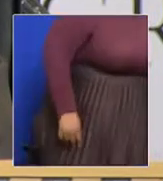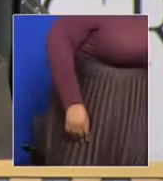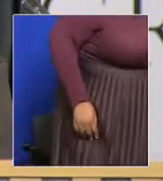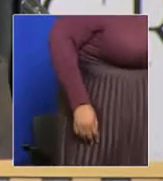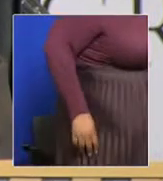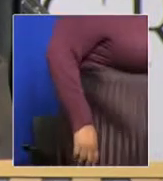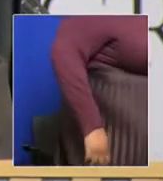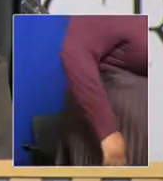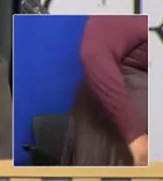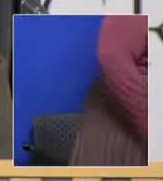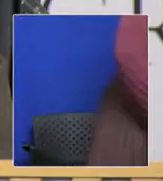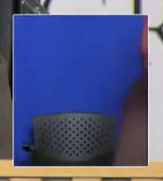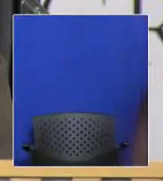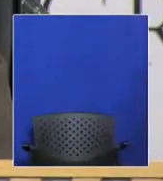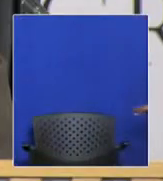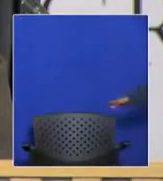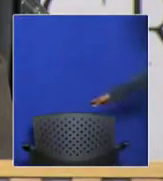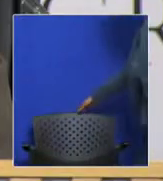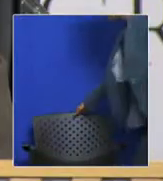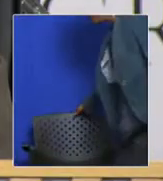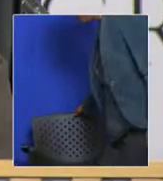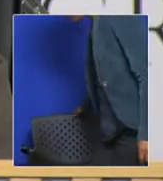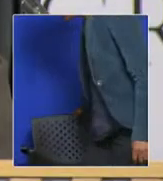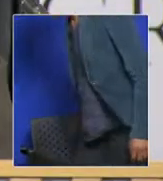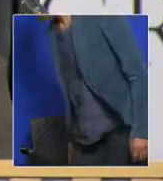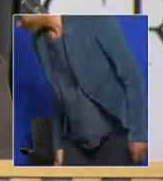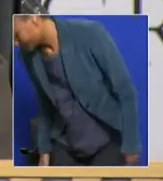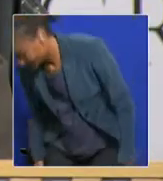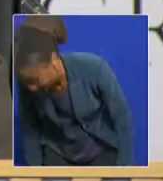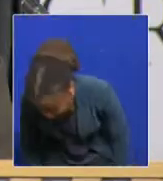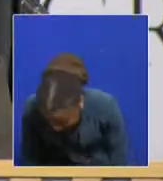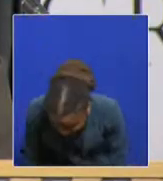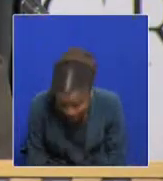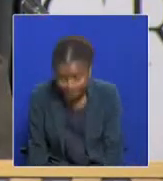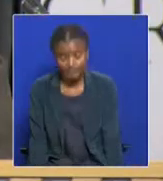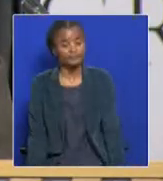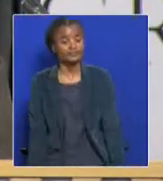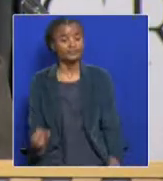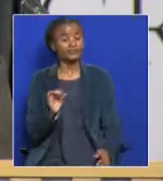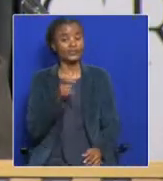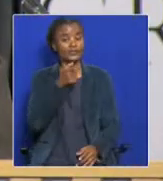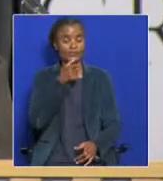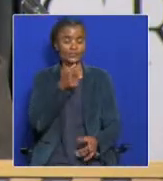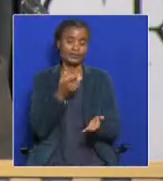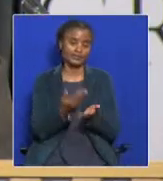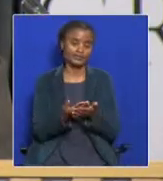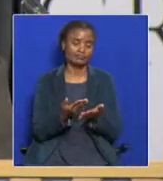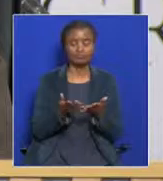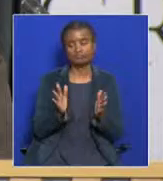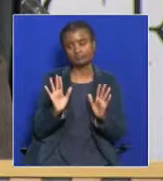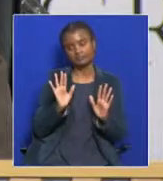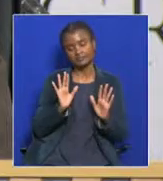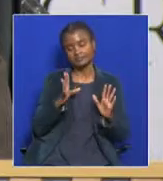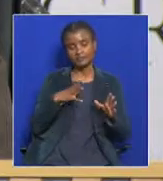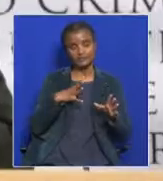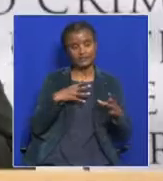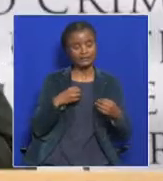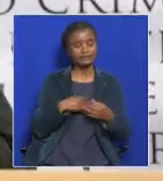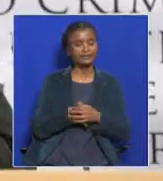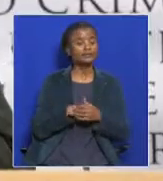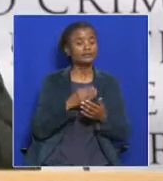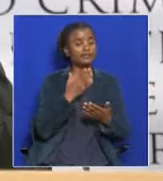You can comment if you want to. No, I'll reserve my comment, Commissioner. Thank you, Mr. Thank you, Commissioner.